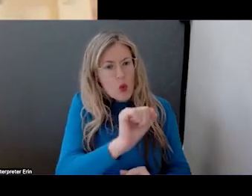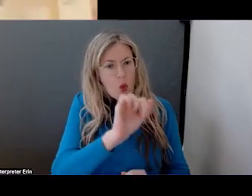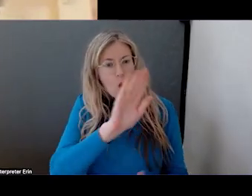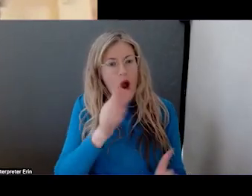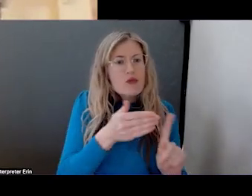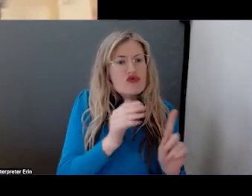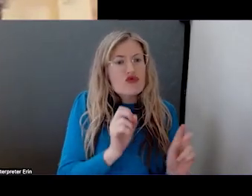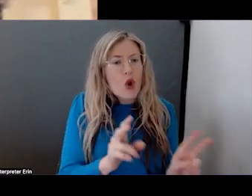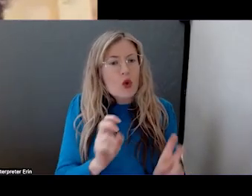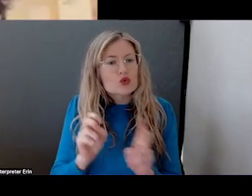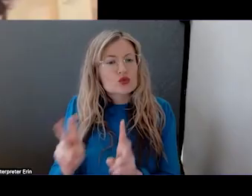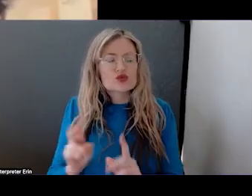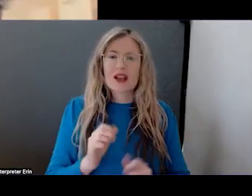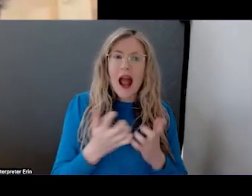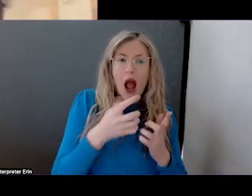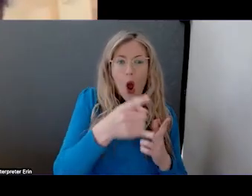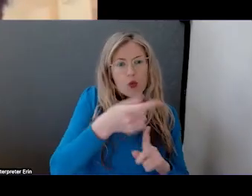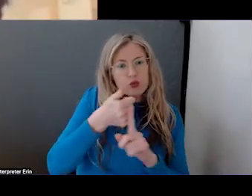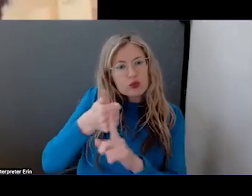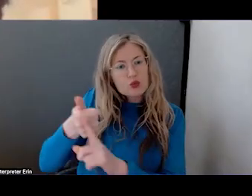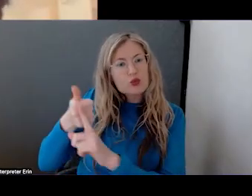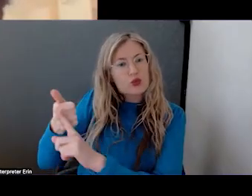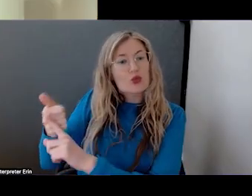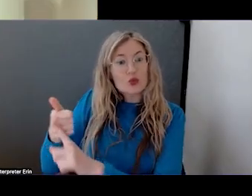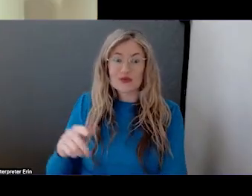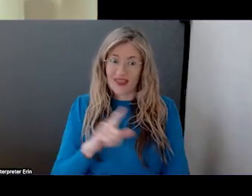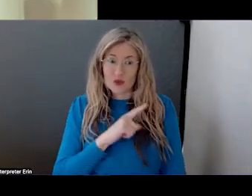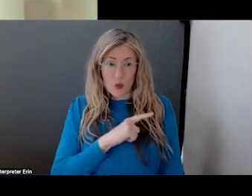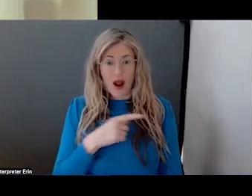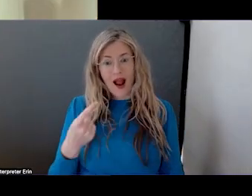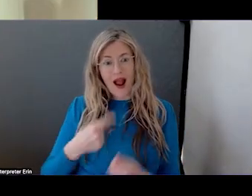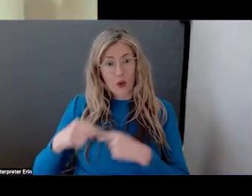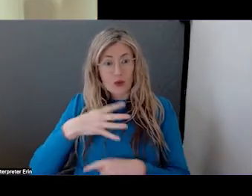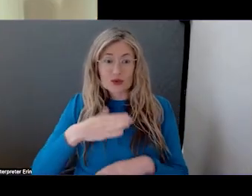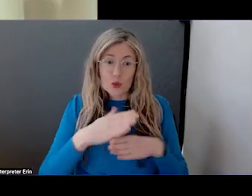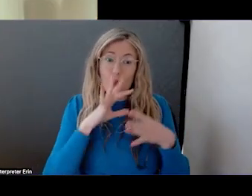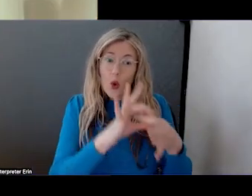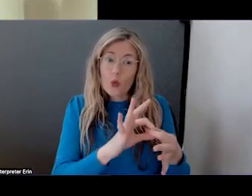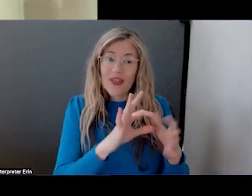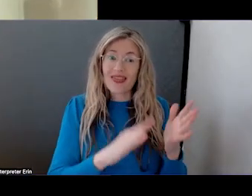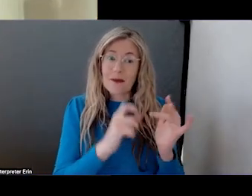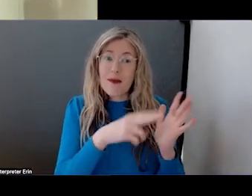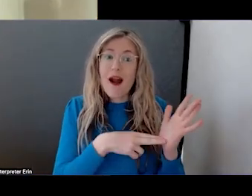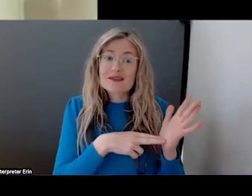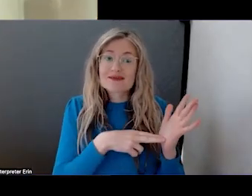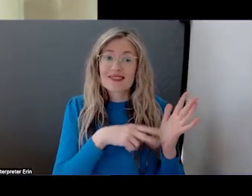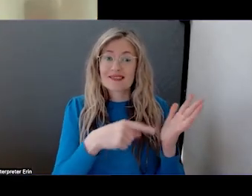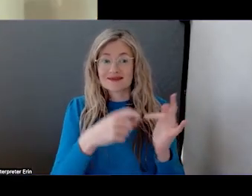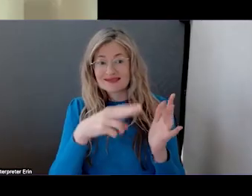of endeavor. And this was the reason why we decided to work with them. Thank you. Thank you, Marta. Martin,